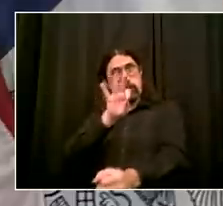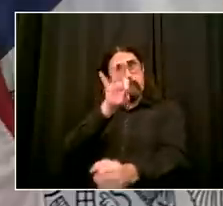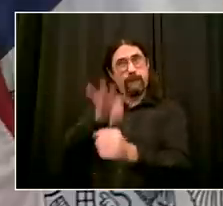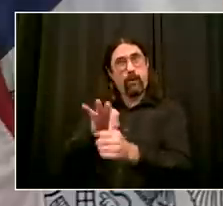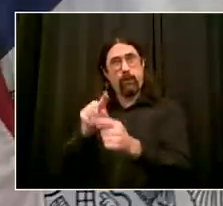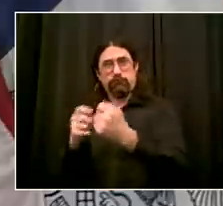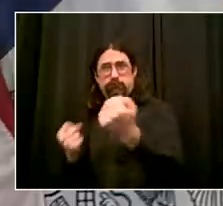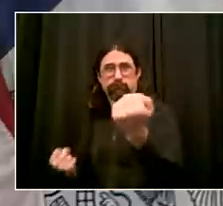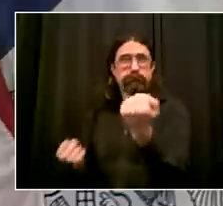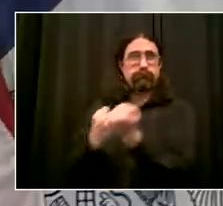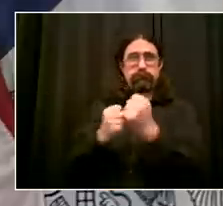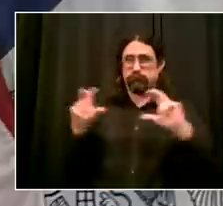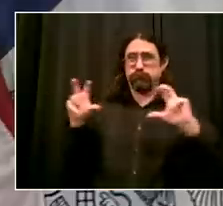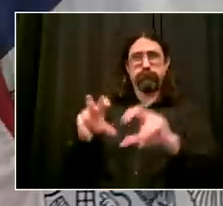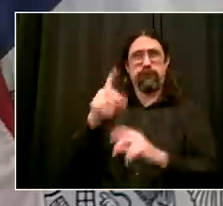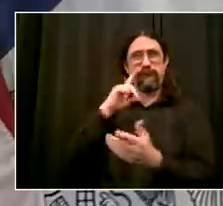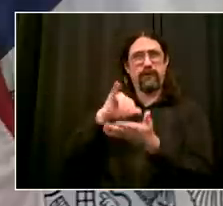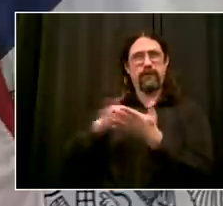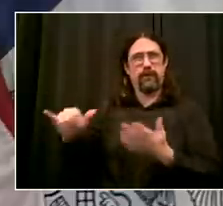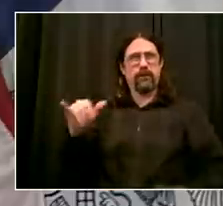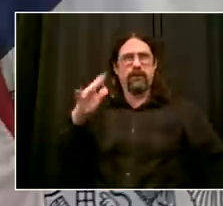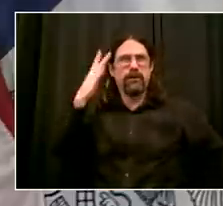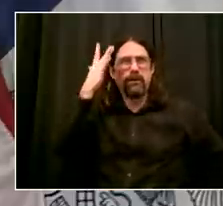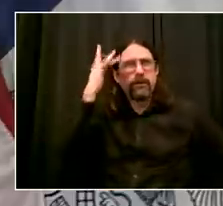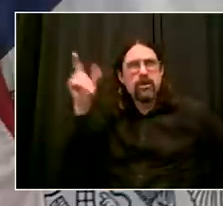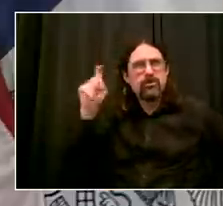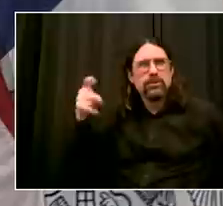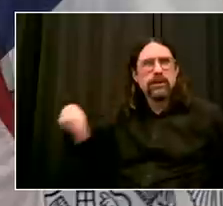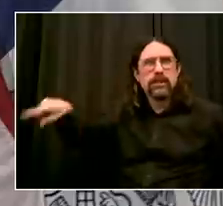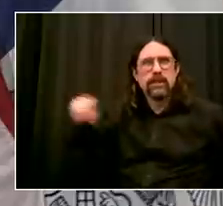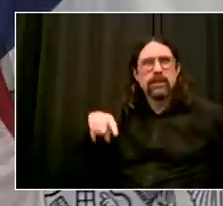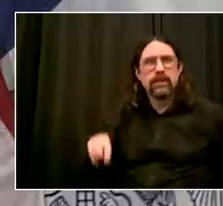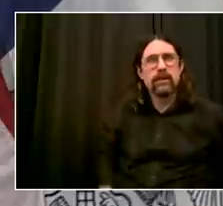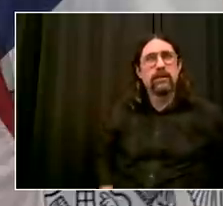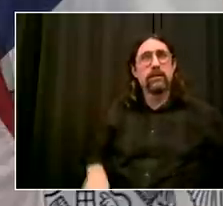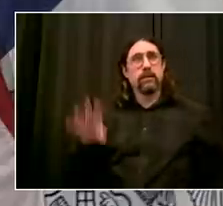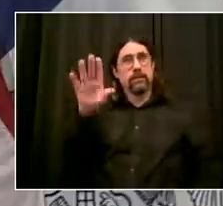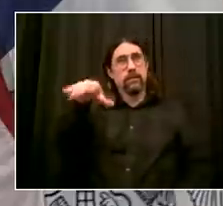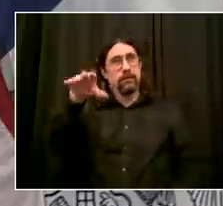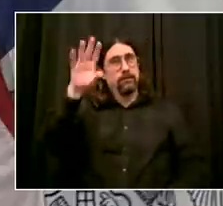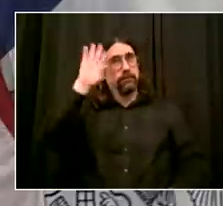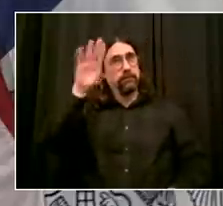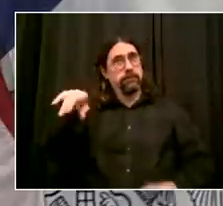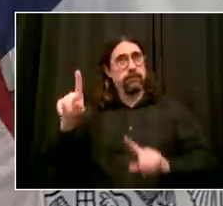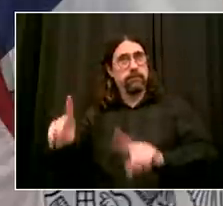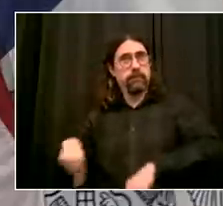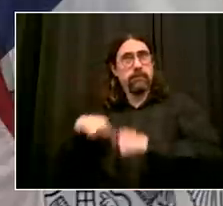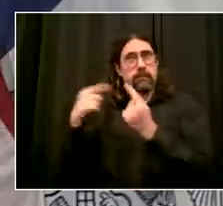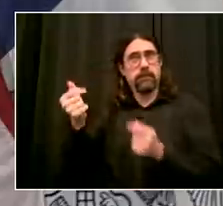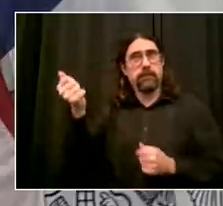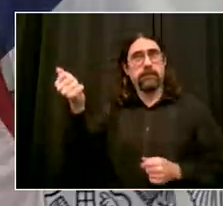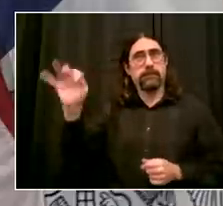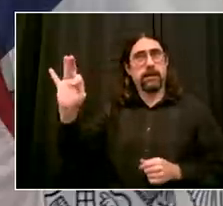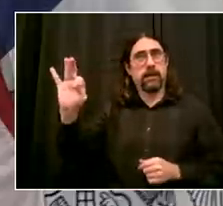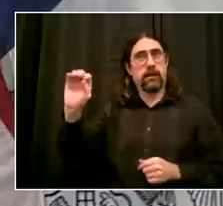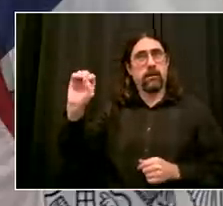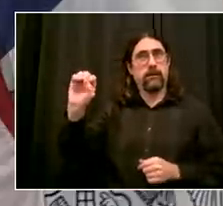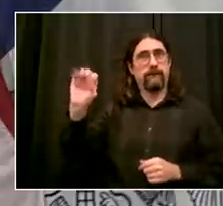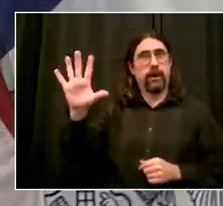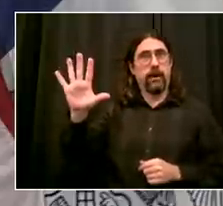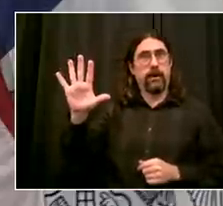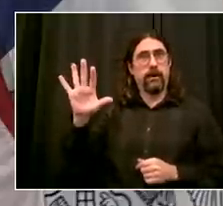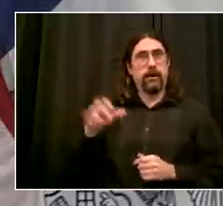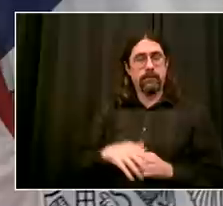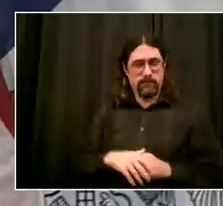some have been stacked estimates. It's worth $19 billion a year, and that in the last decade alone, we've sent back